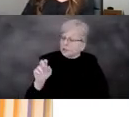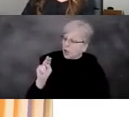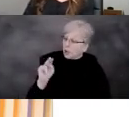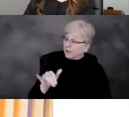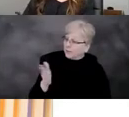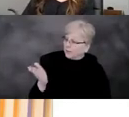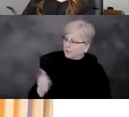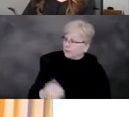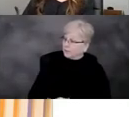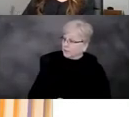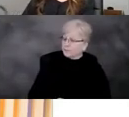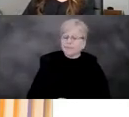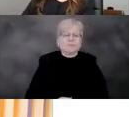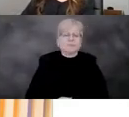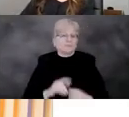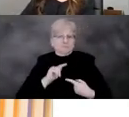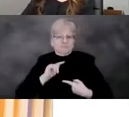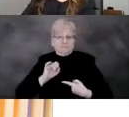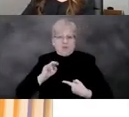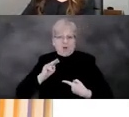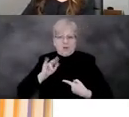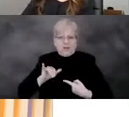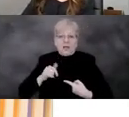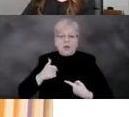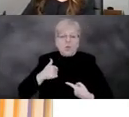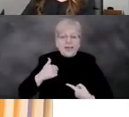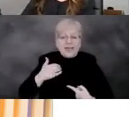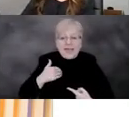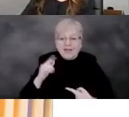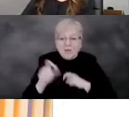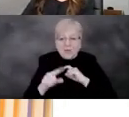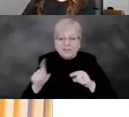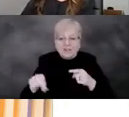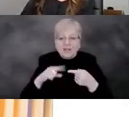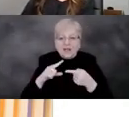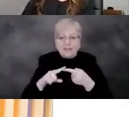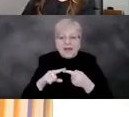policy regarding chats or video calls within the platform.